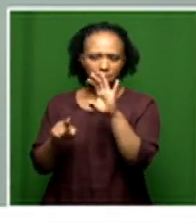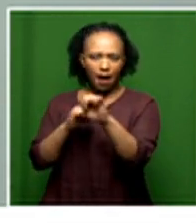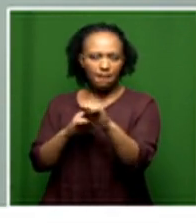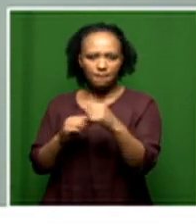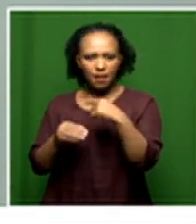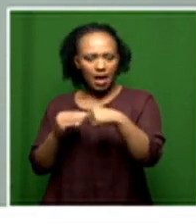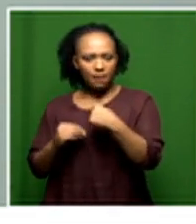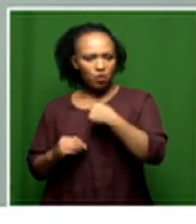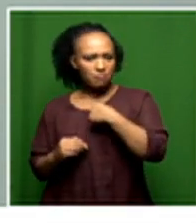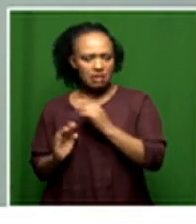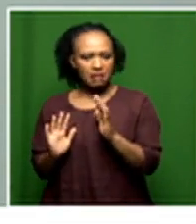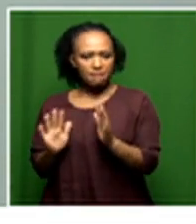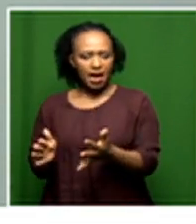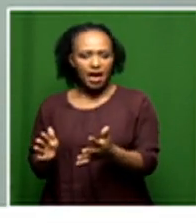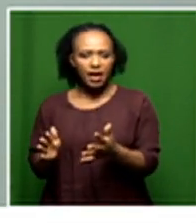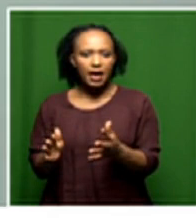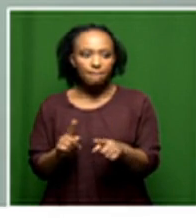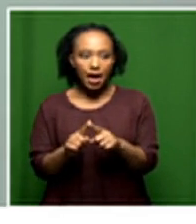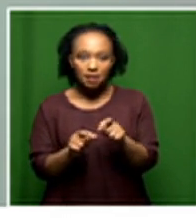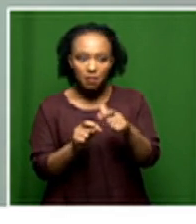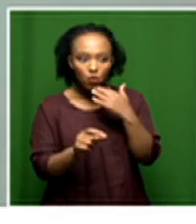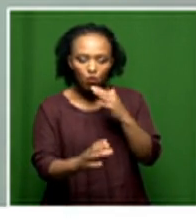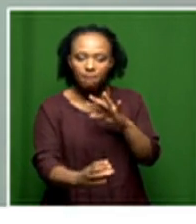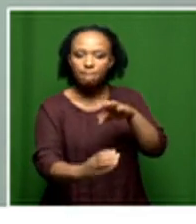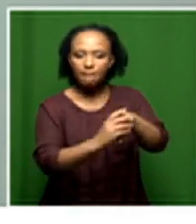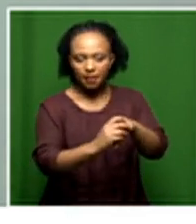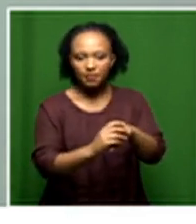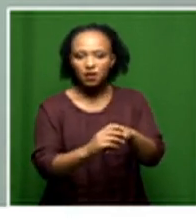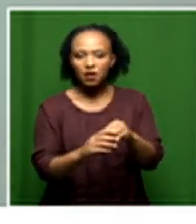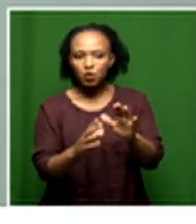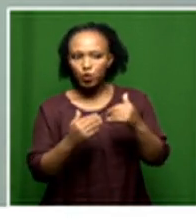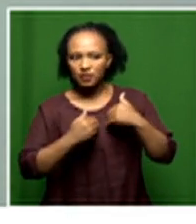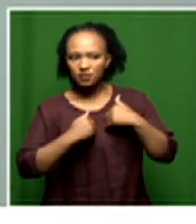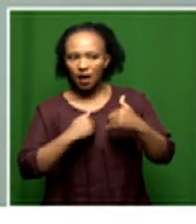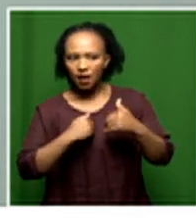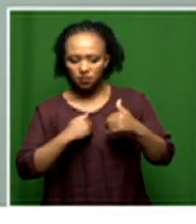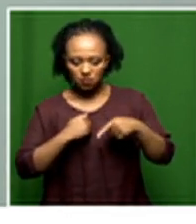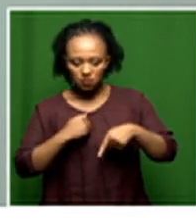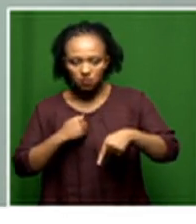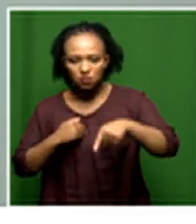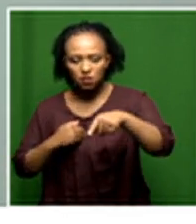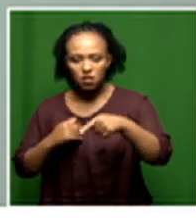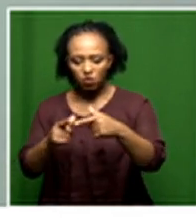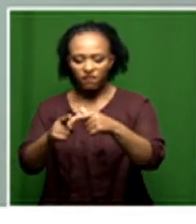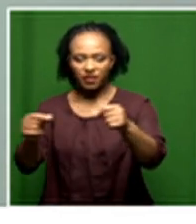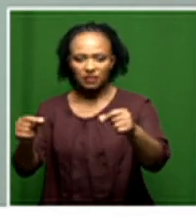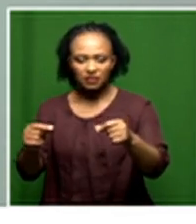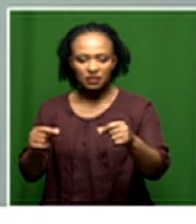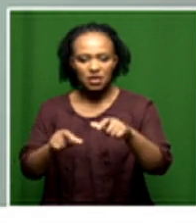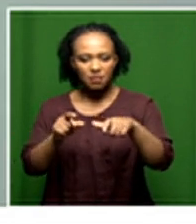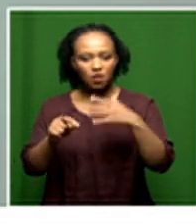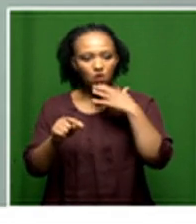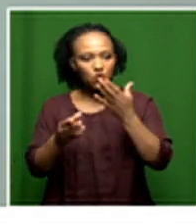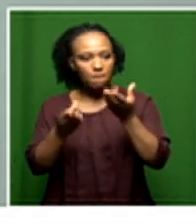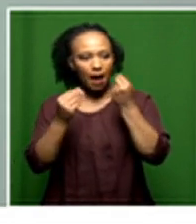It's really about the people that are part of that journey. So, you toe the starting line and you finish the race and you get the accolades and the medal